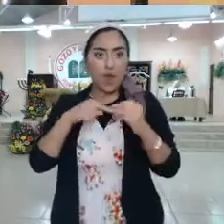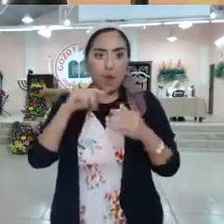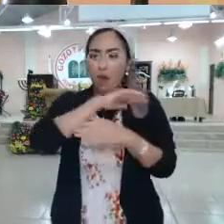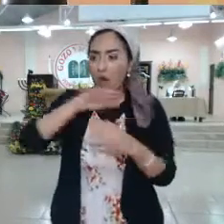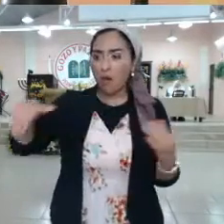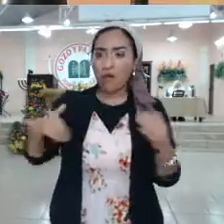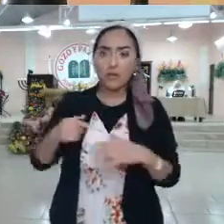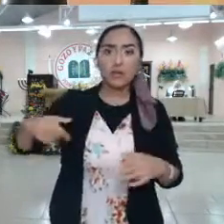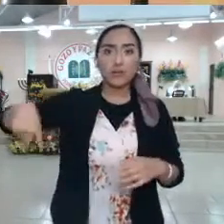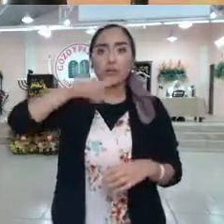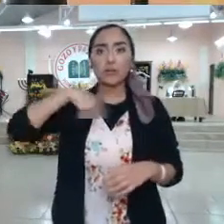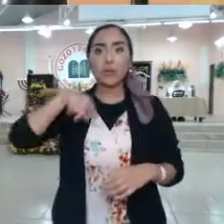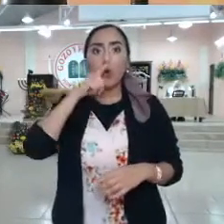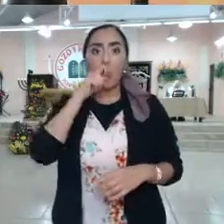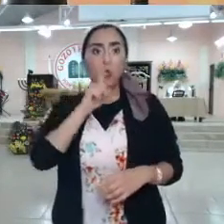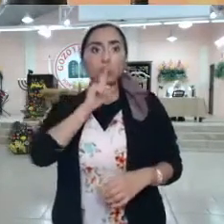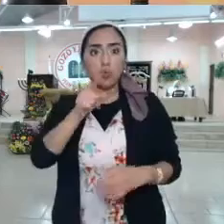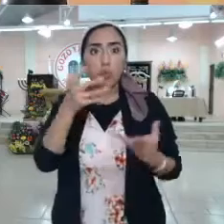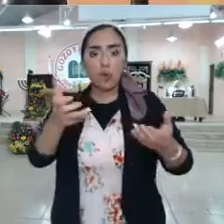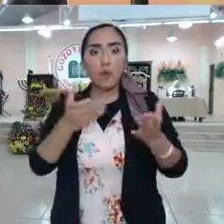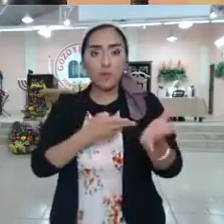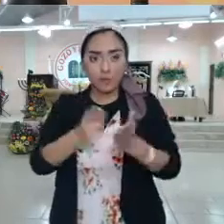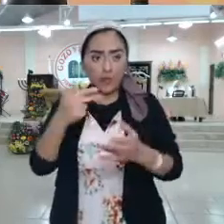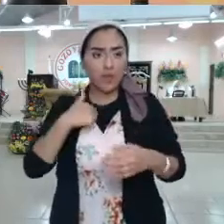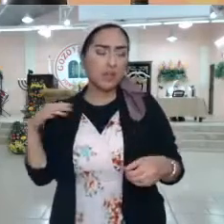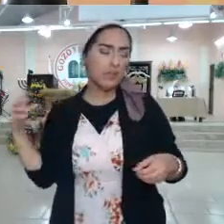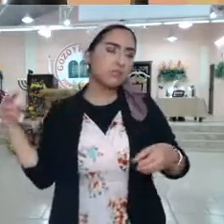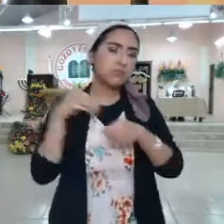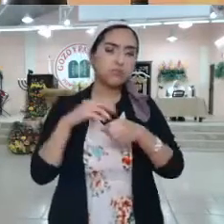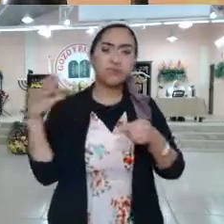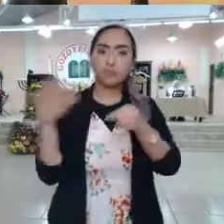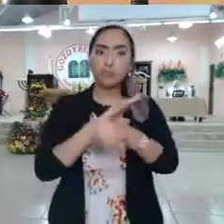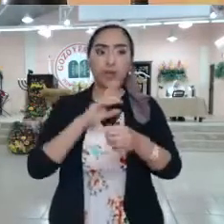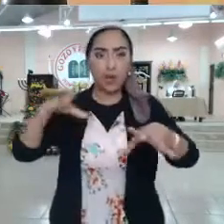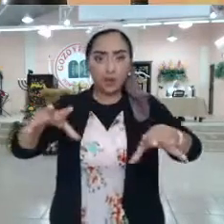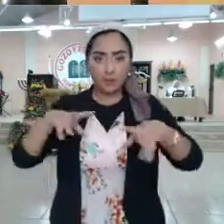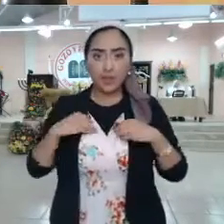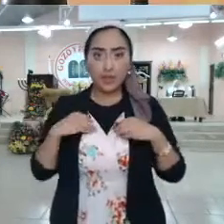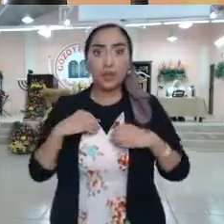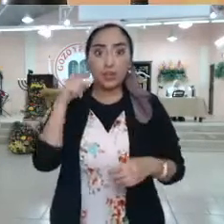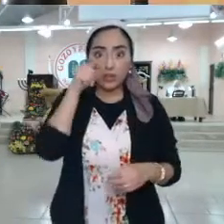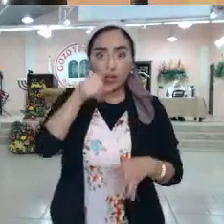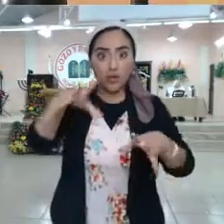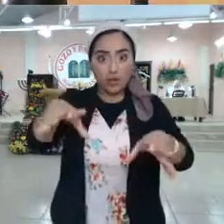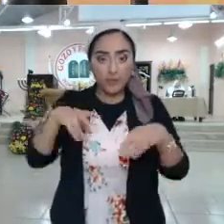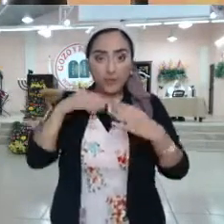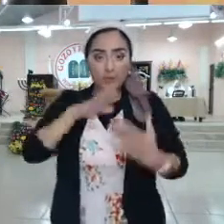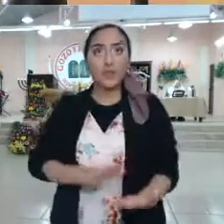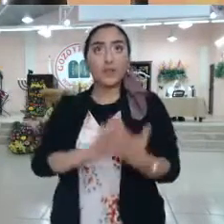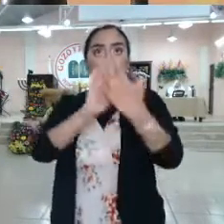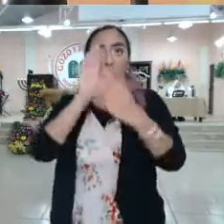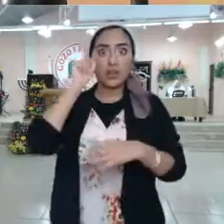myself, I'm talking about all of the ones that are complete, all of the ones they have been feel like that you